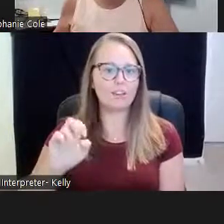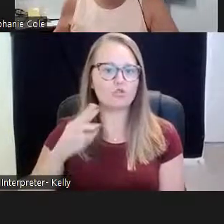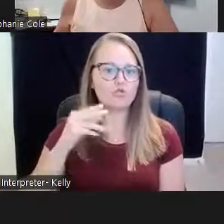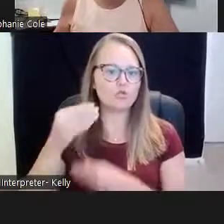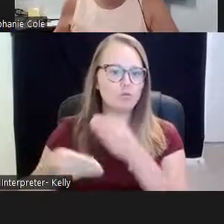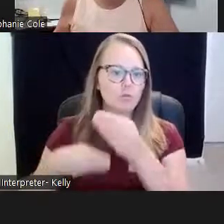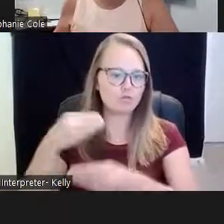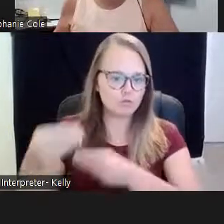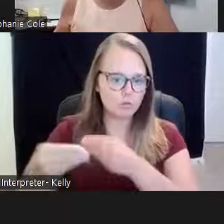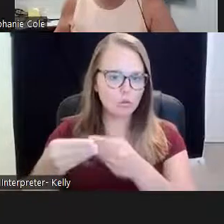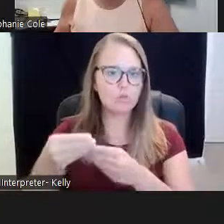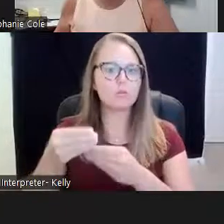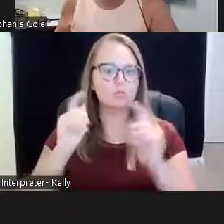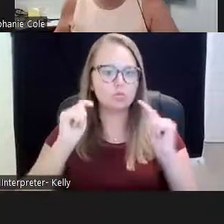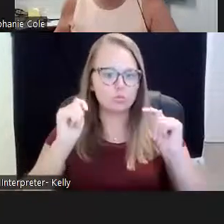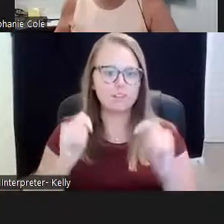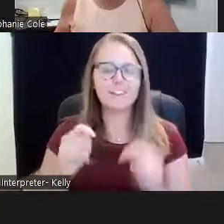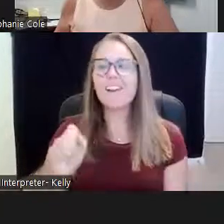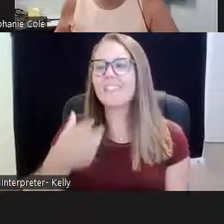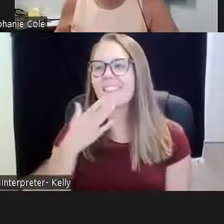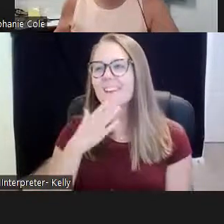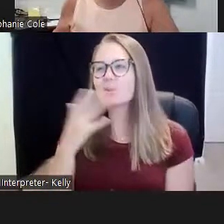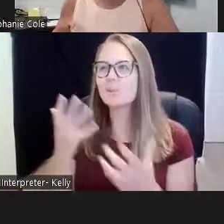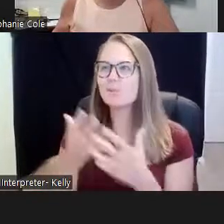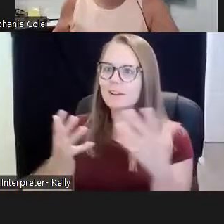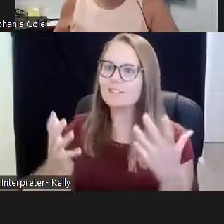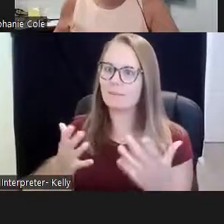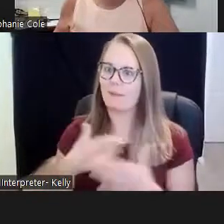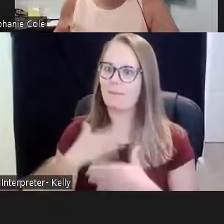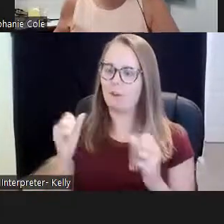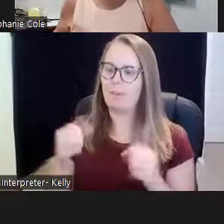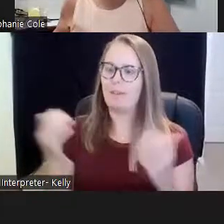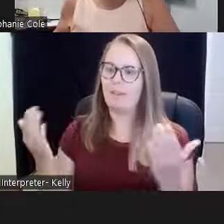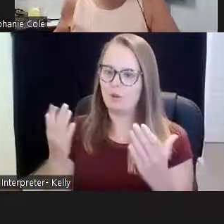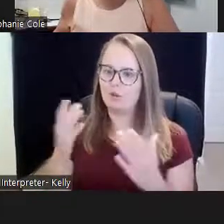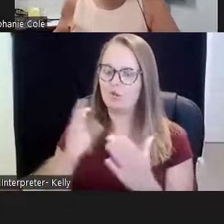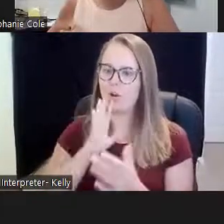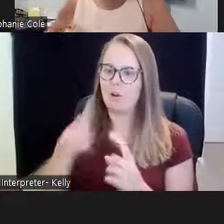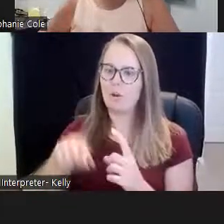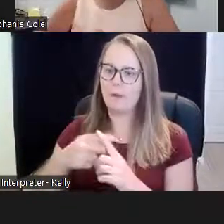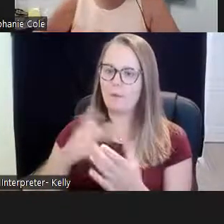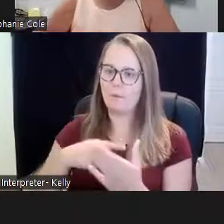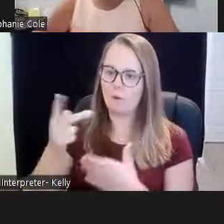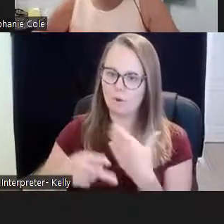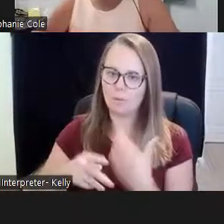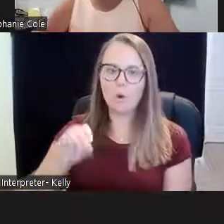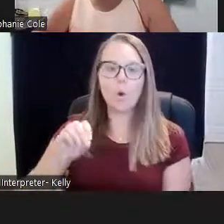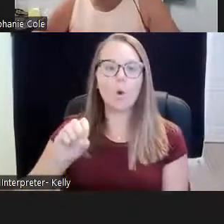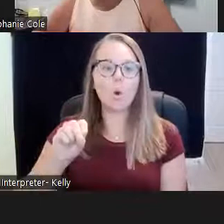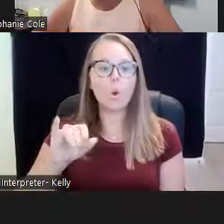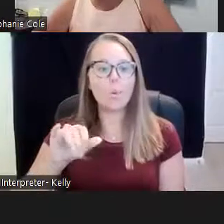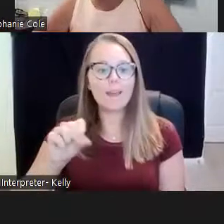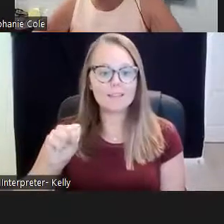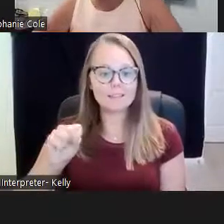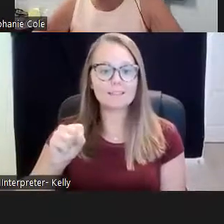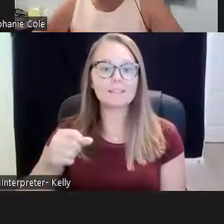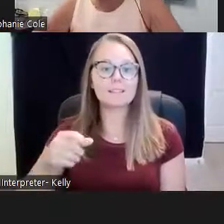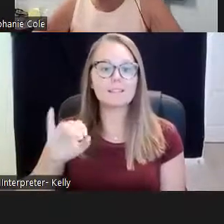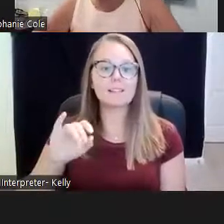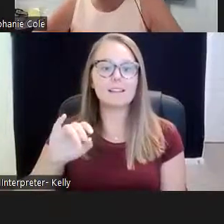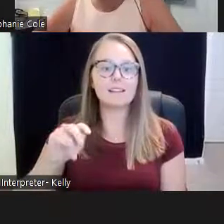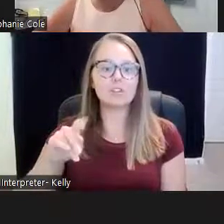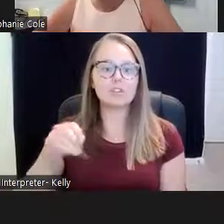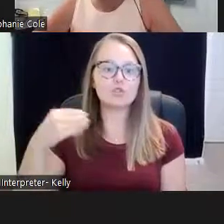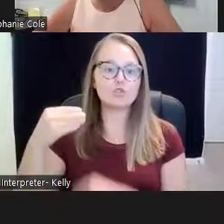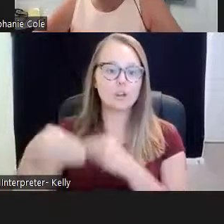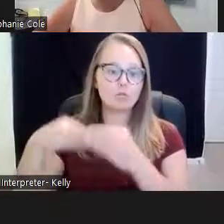It's a pleasure to be here and talk about this program. OASIS Intergenerational Tutoring is a literacy-based mentoring program that